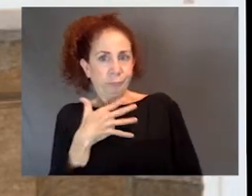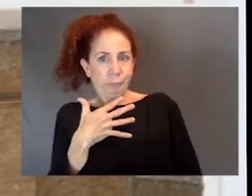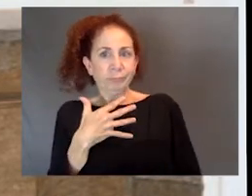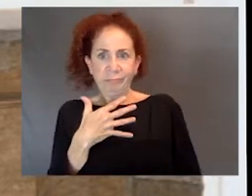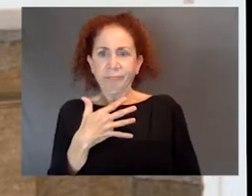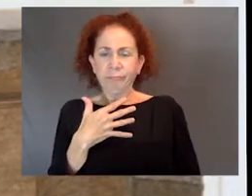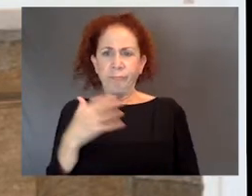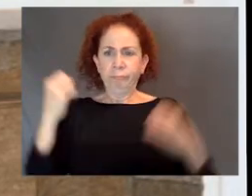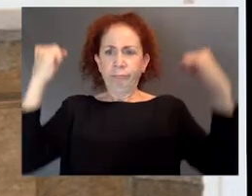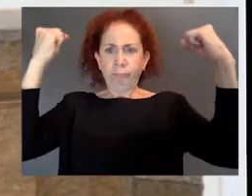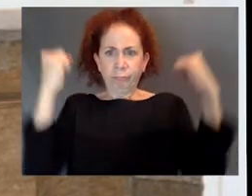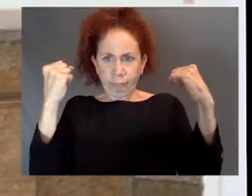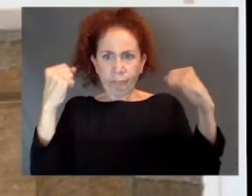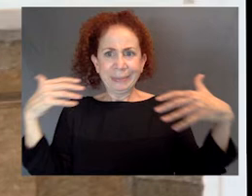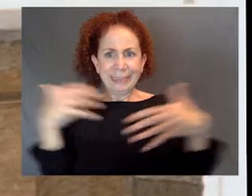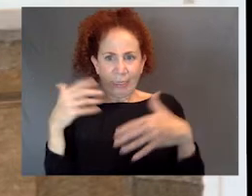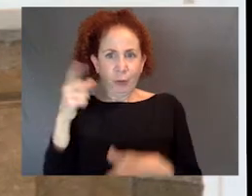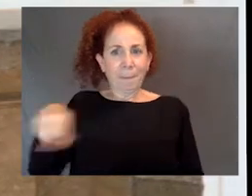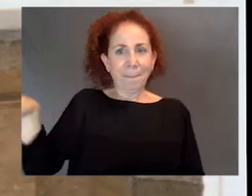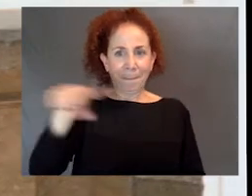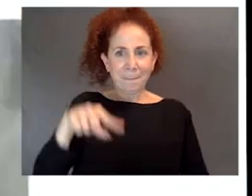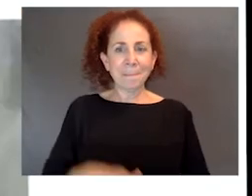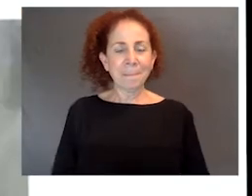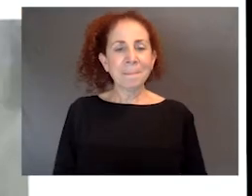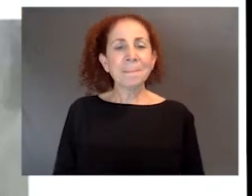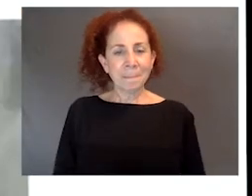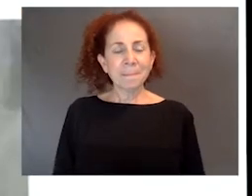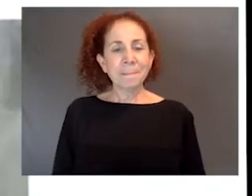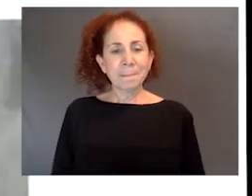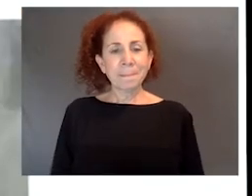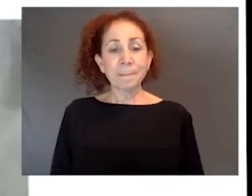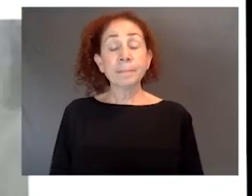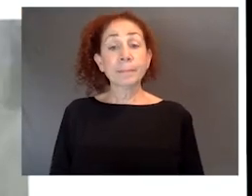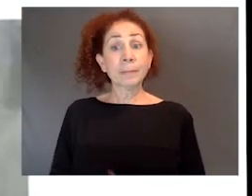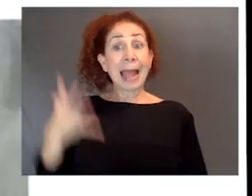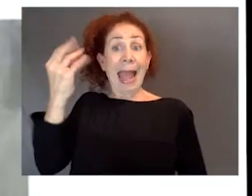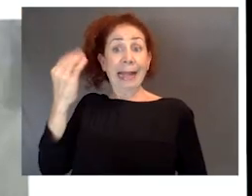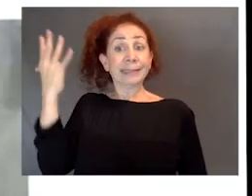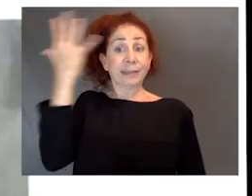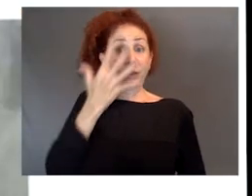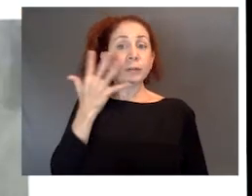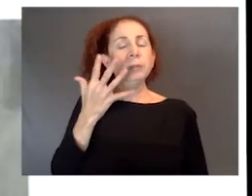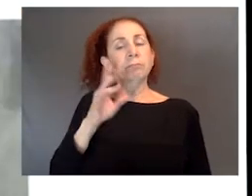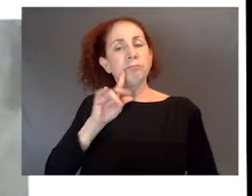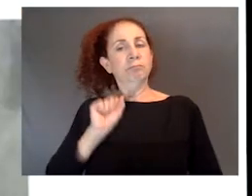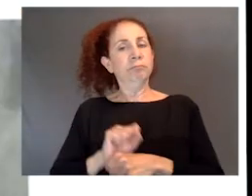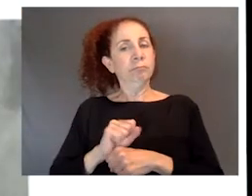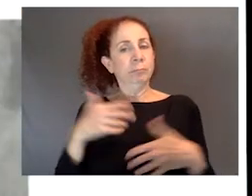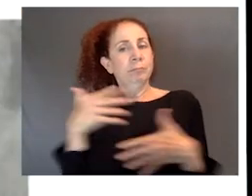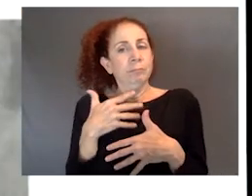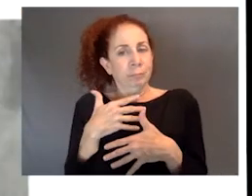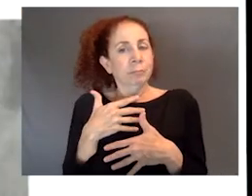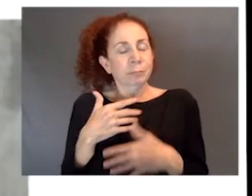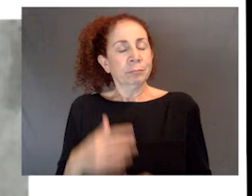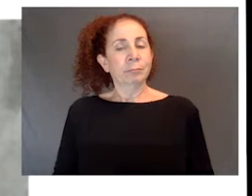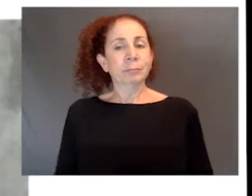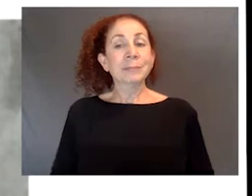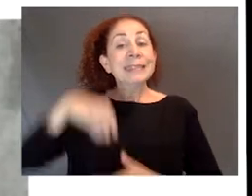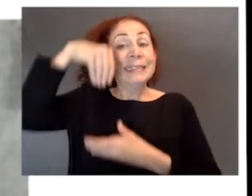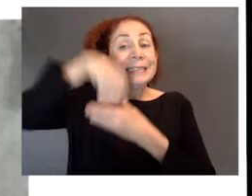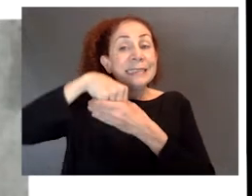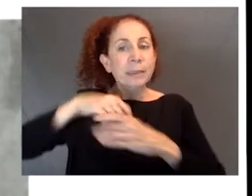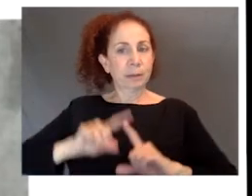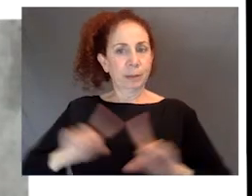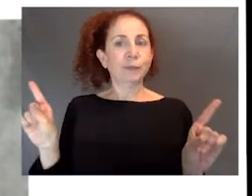building the most intimidating building possible. While the exterior of the prison reflects an image of fear and